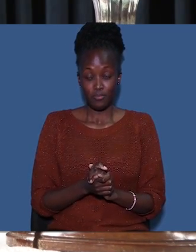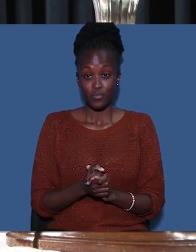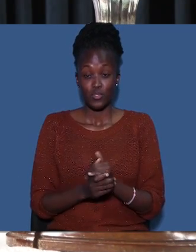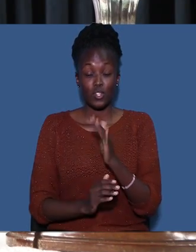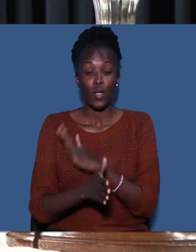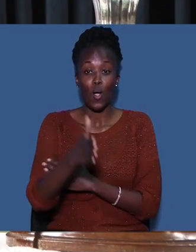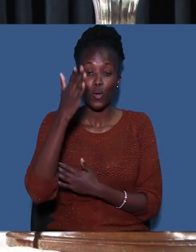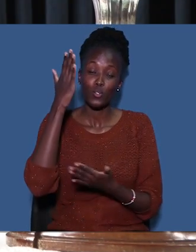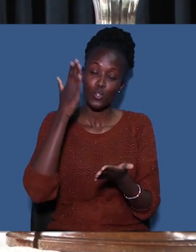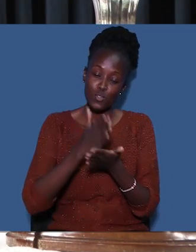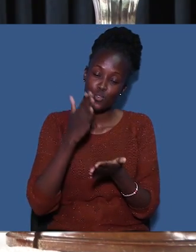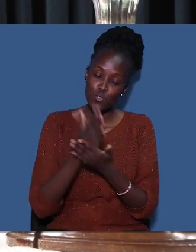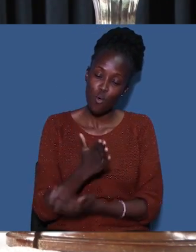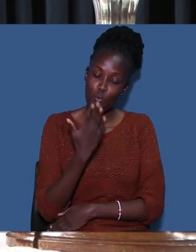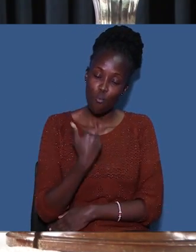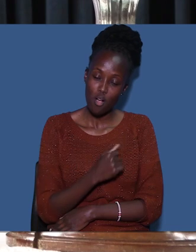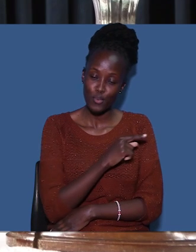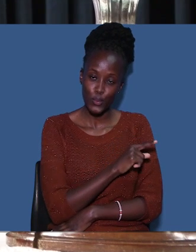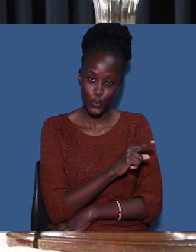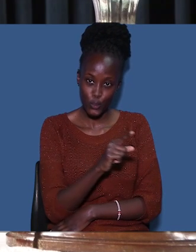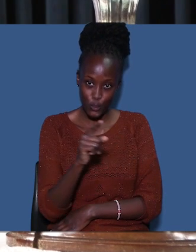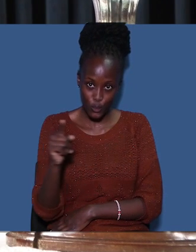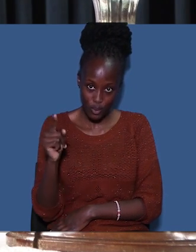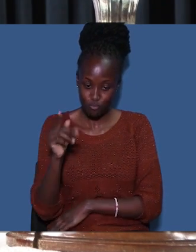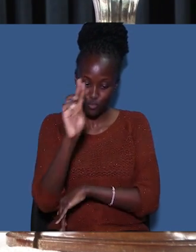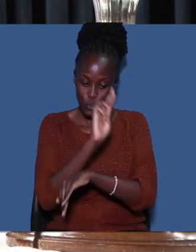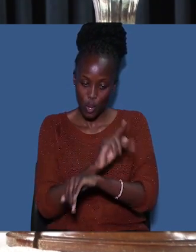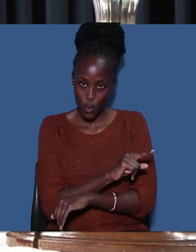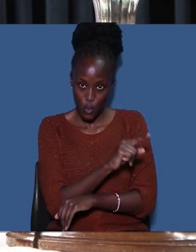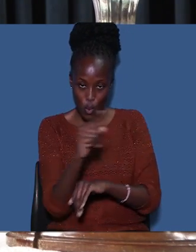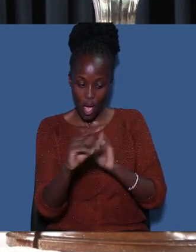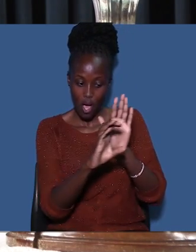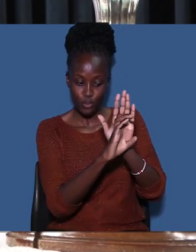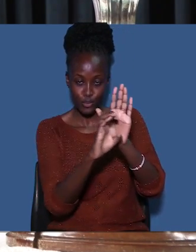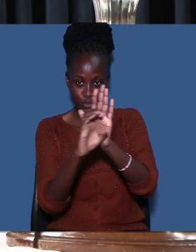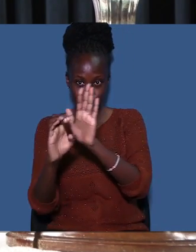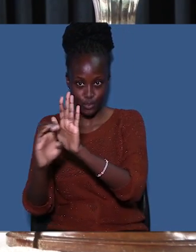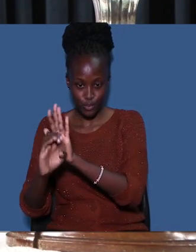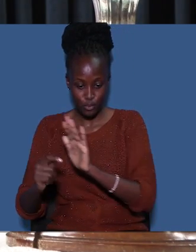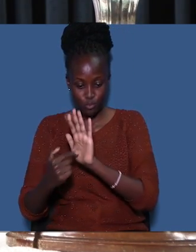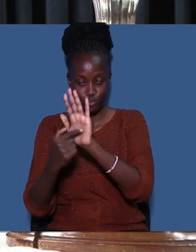God really, really wants to set a great example through us as role models for his kingdom.